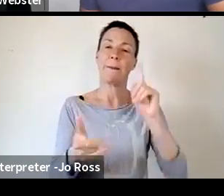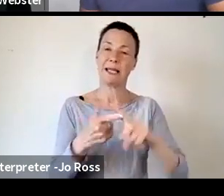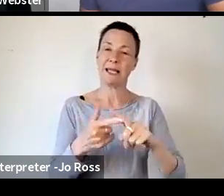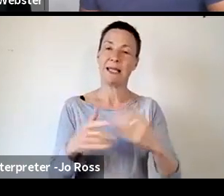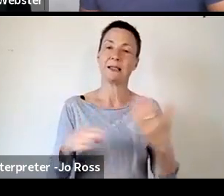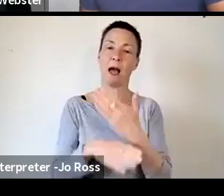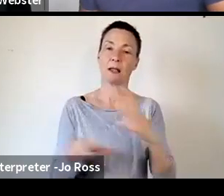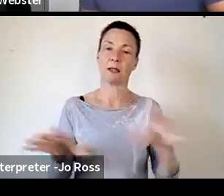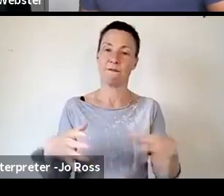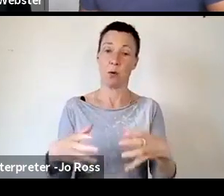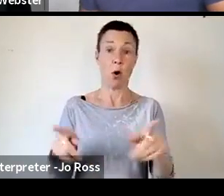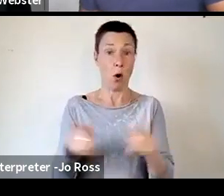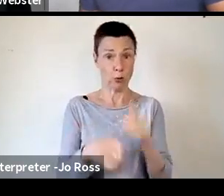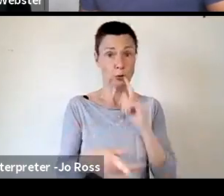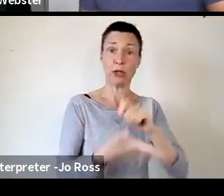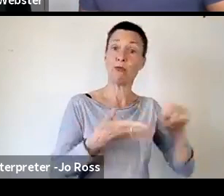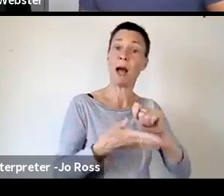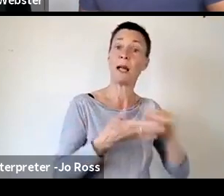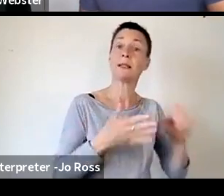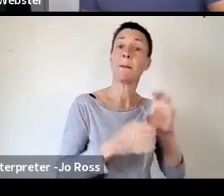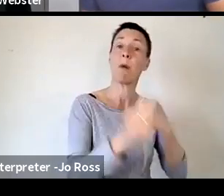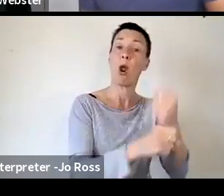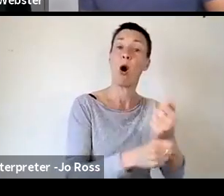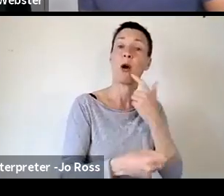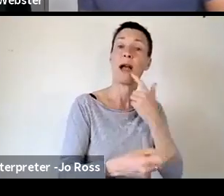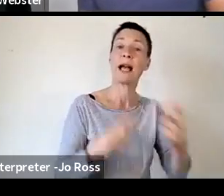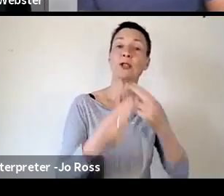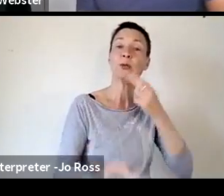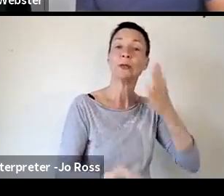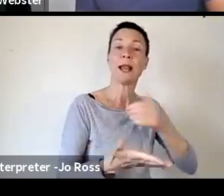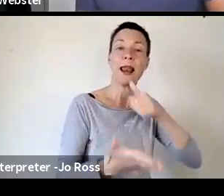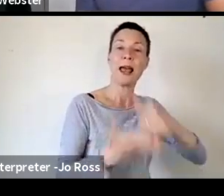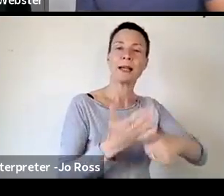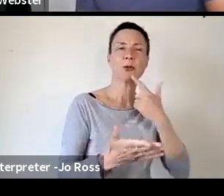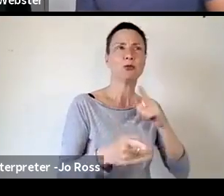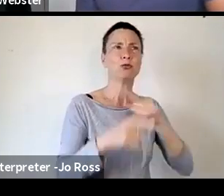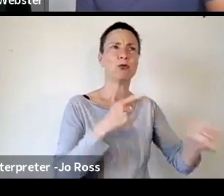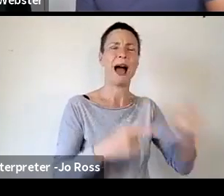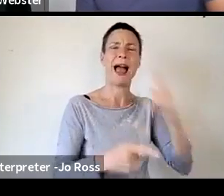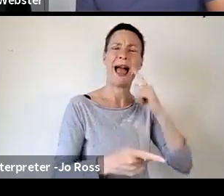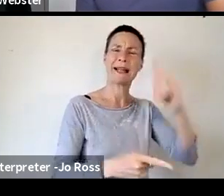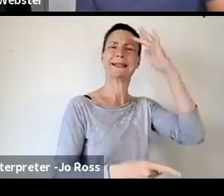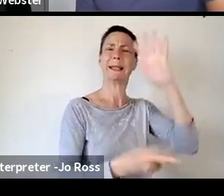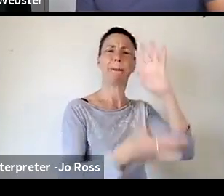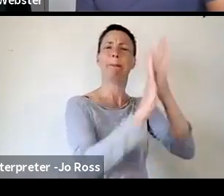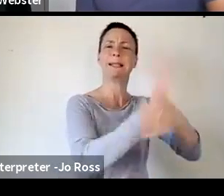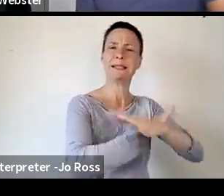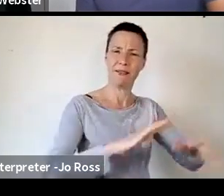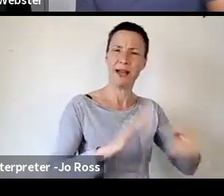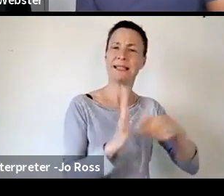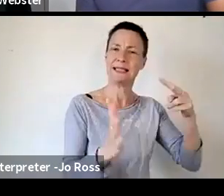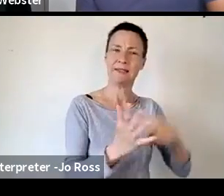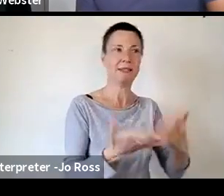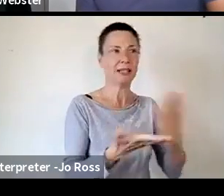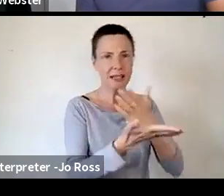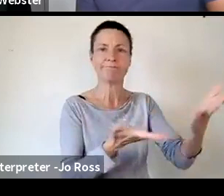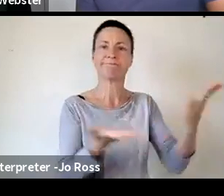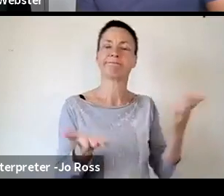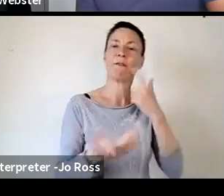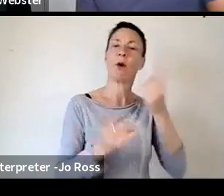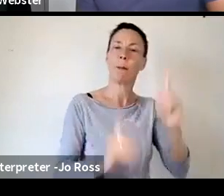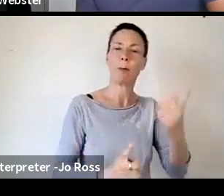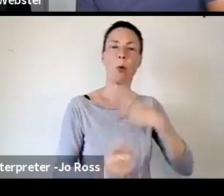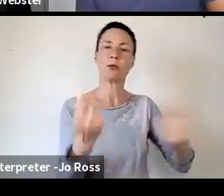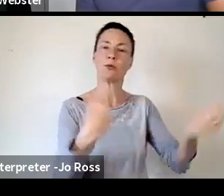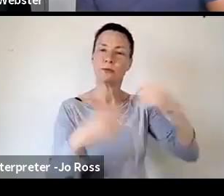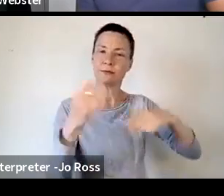She also writes a blog and newsletter that's aimed at demystifying TV for people looking to enter the